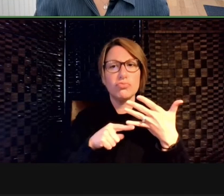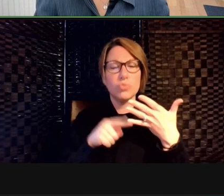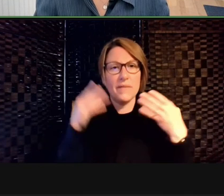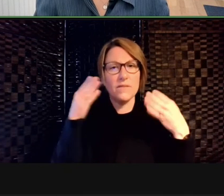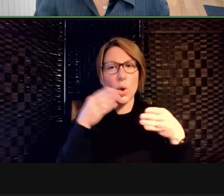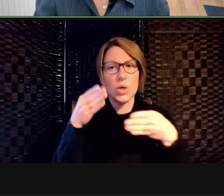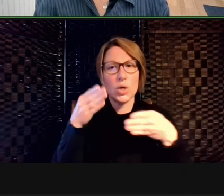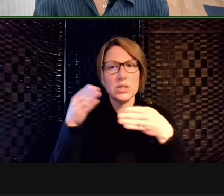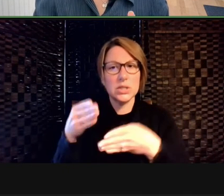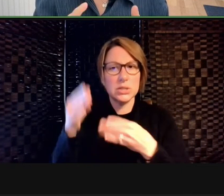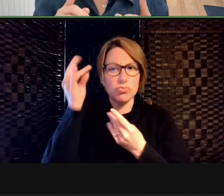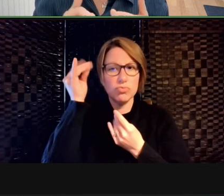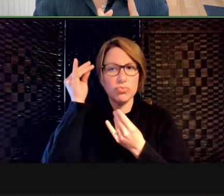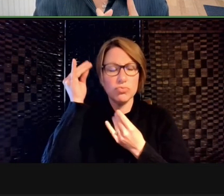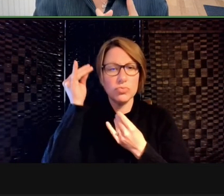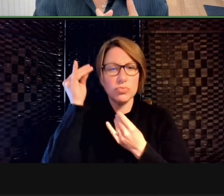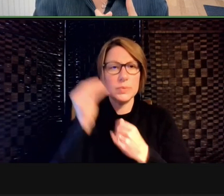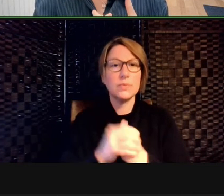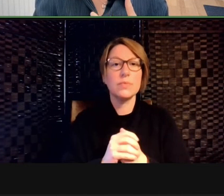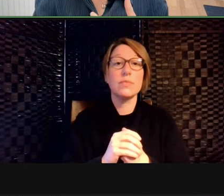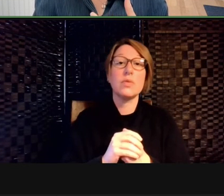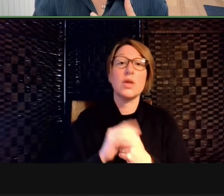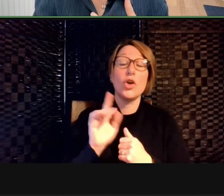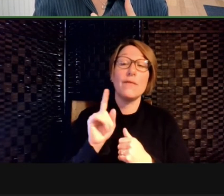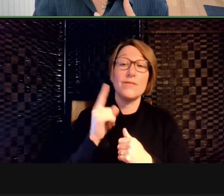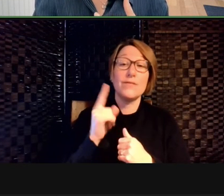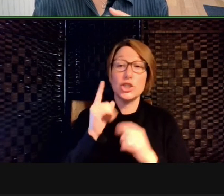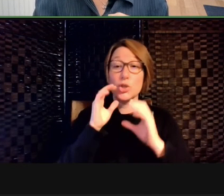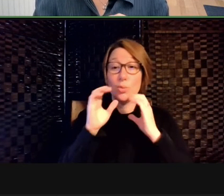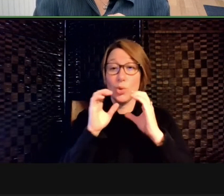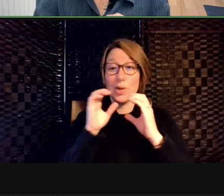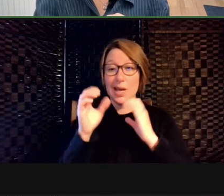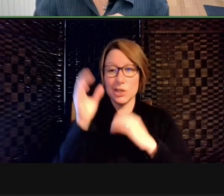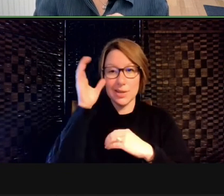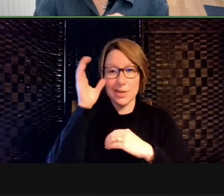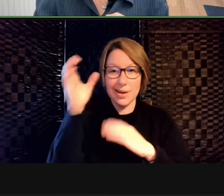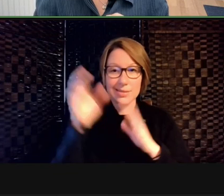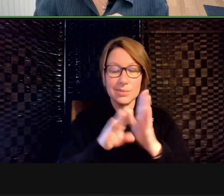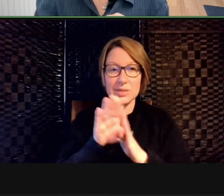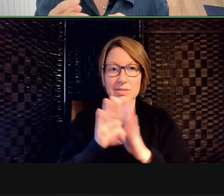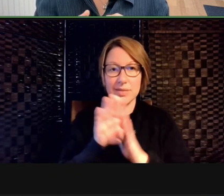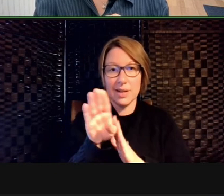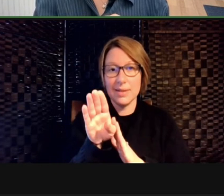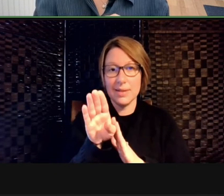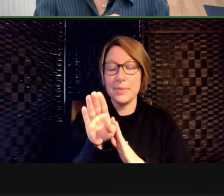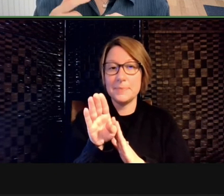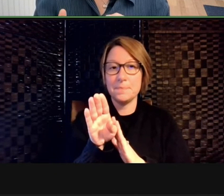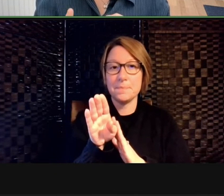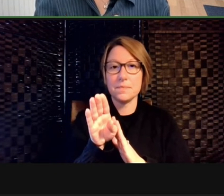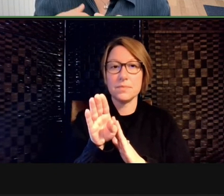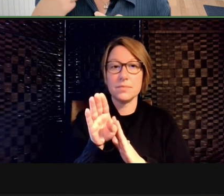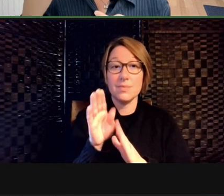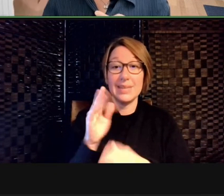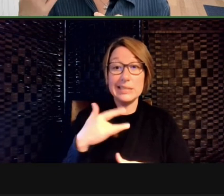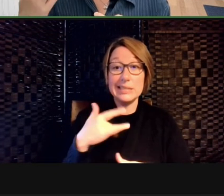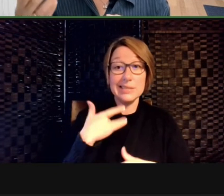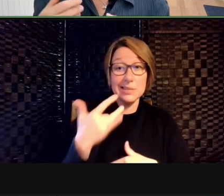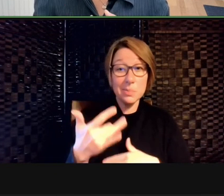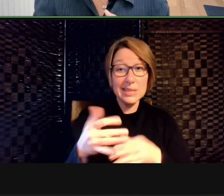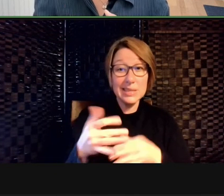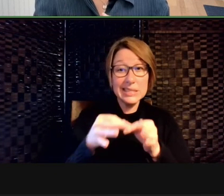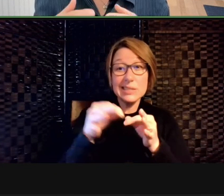on and thinking about. So first, communication and concept development, just because that's something that typically is delayed because